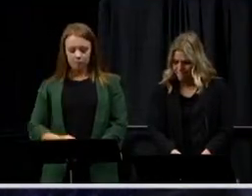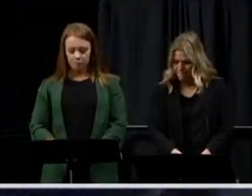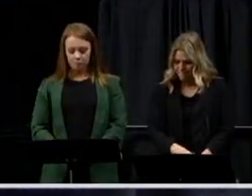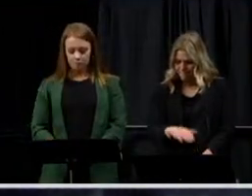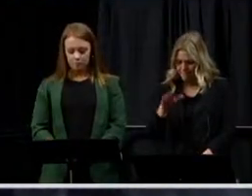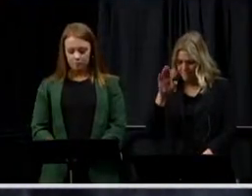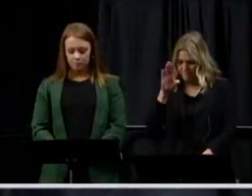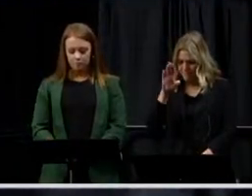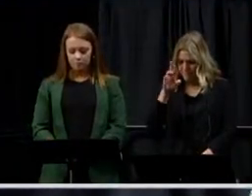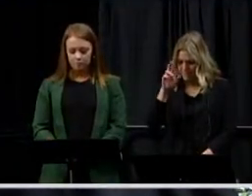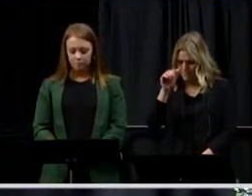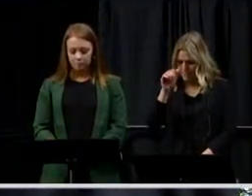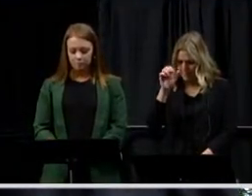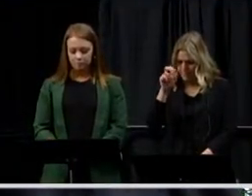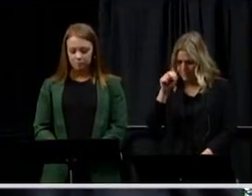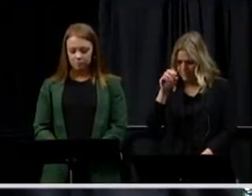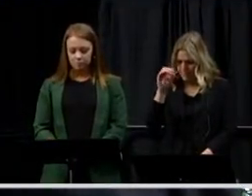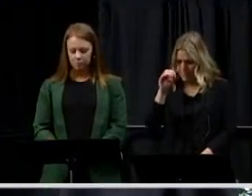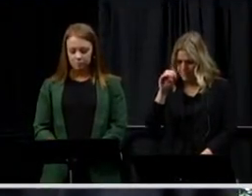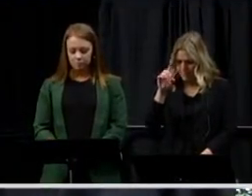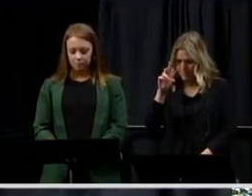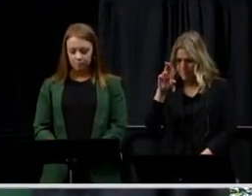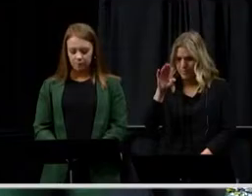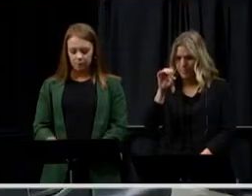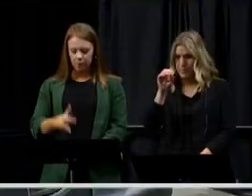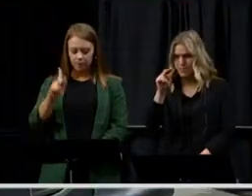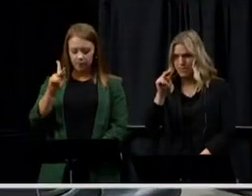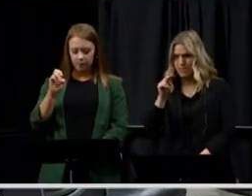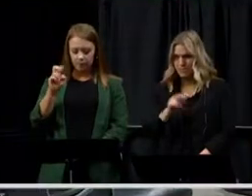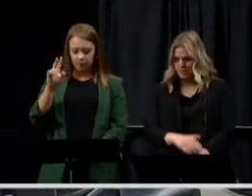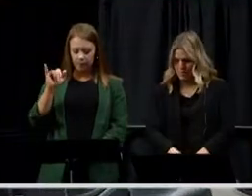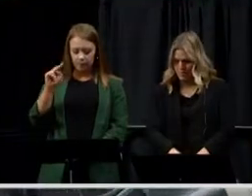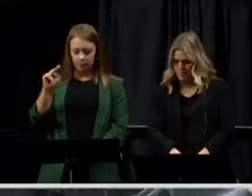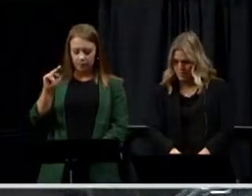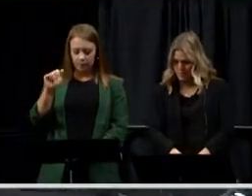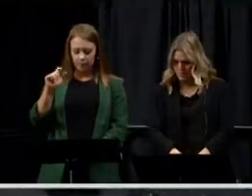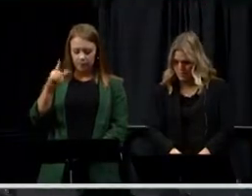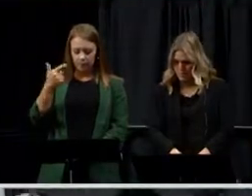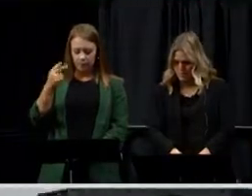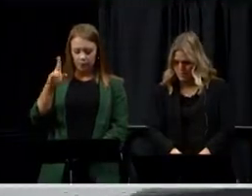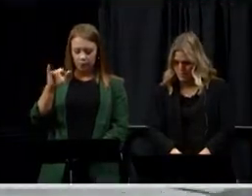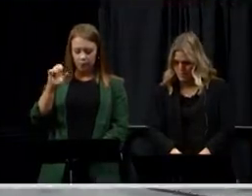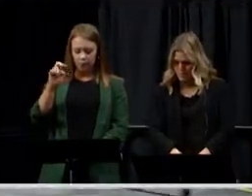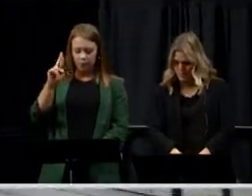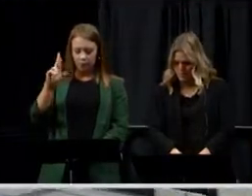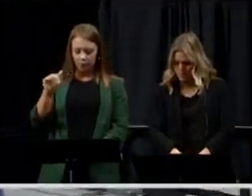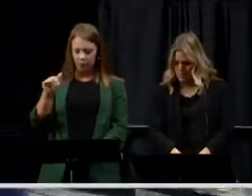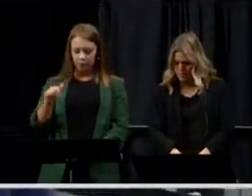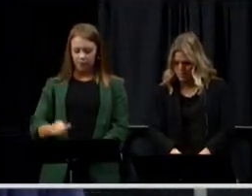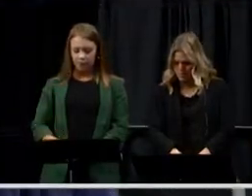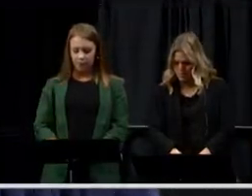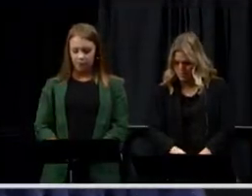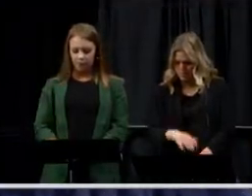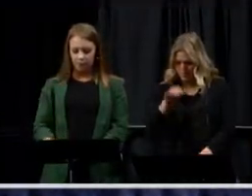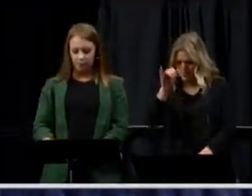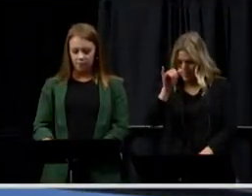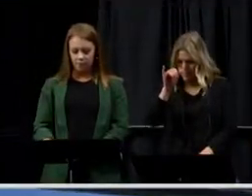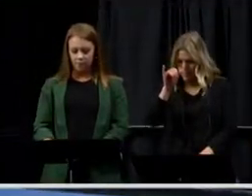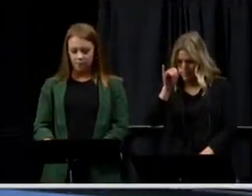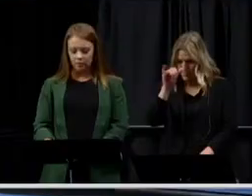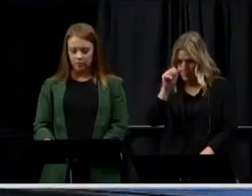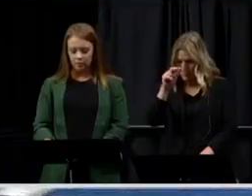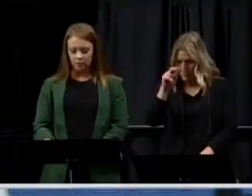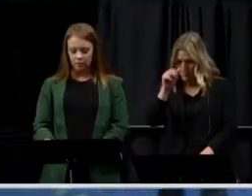Brian Ordonez Dubon. Kevin Montalvo Aguilera. Ayana